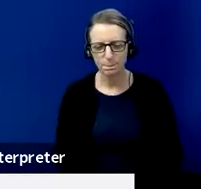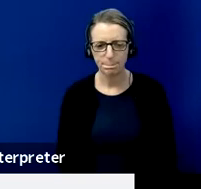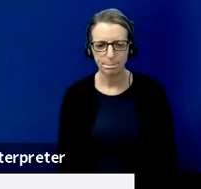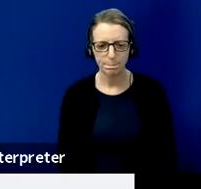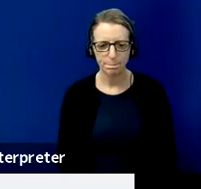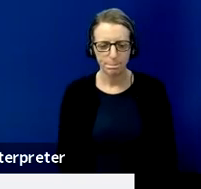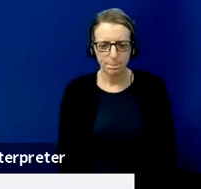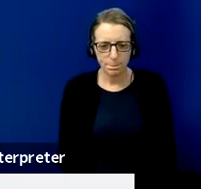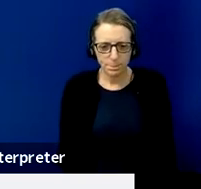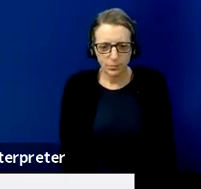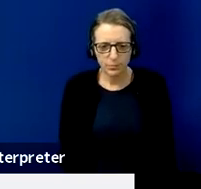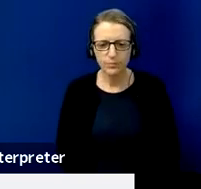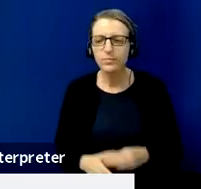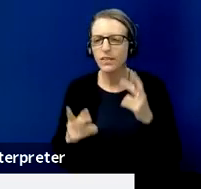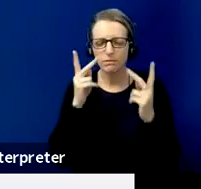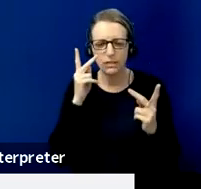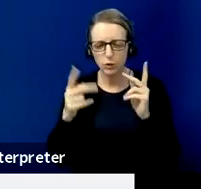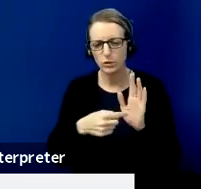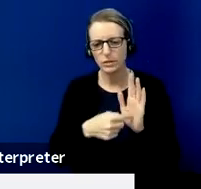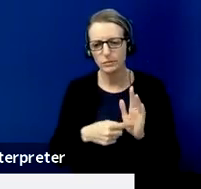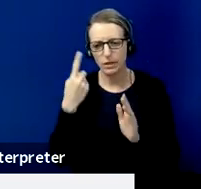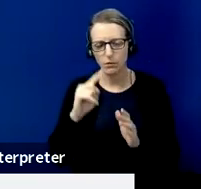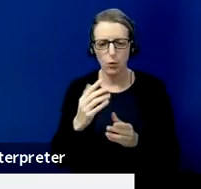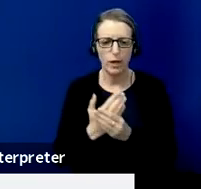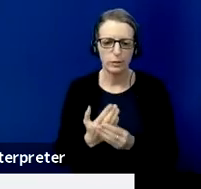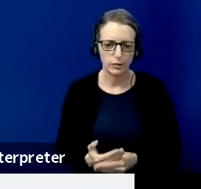Okay, so a visual display for records.